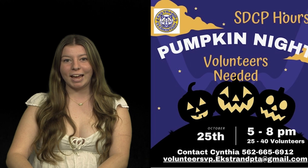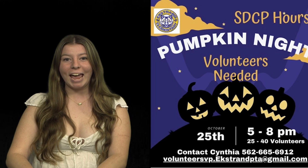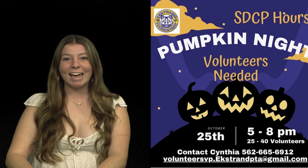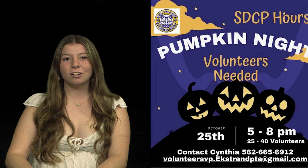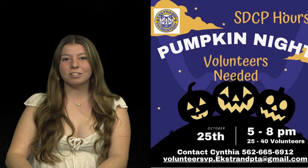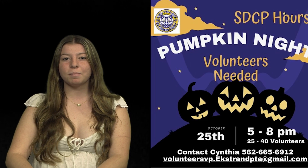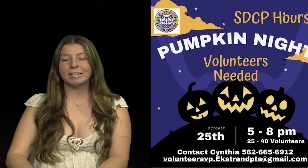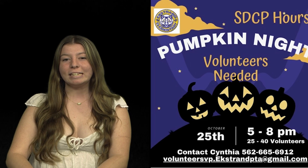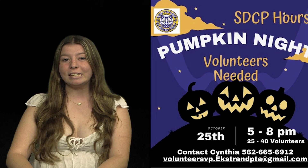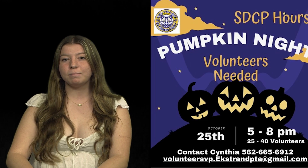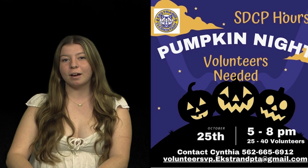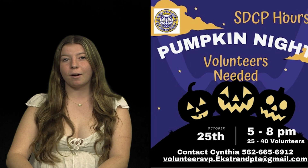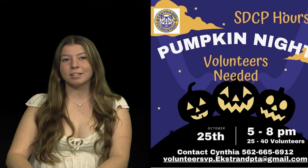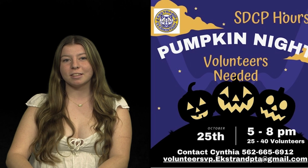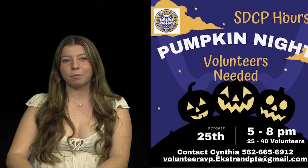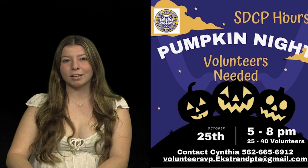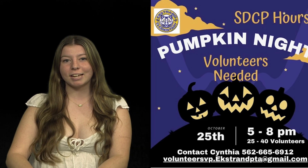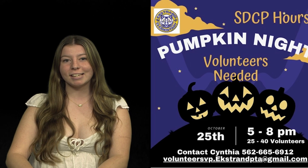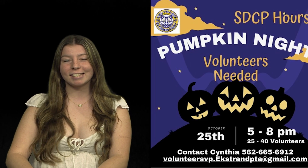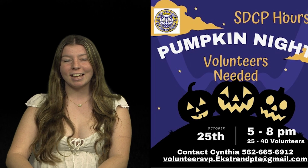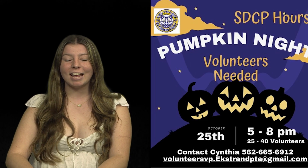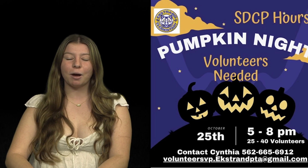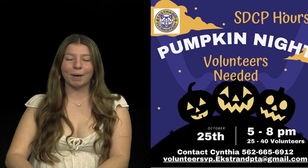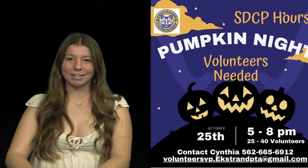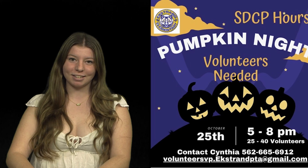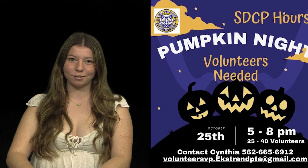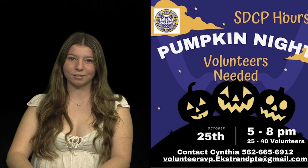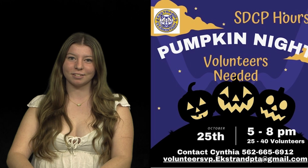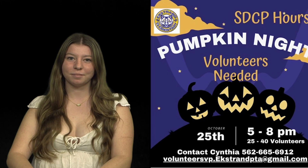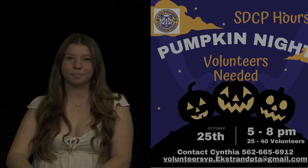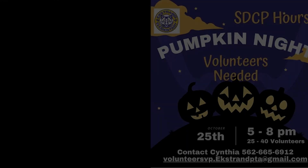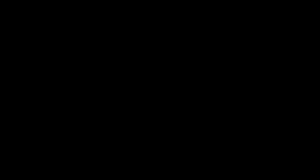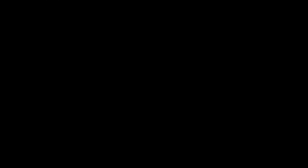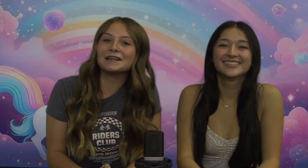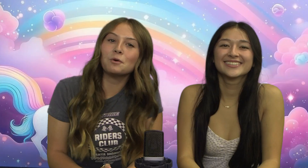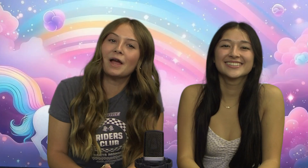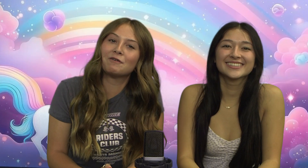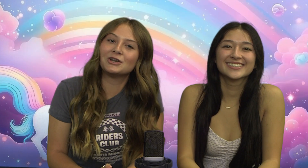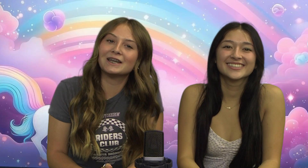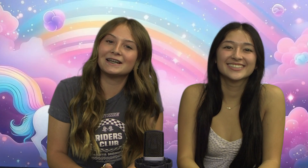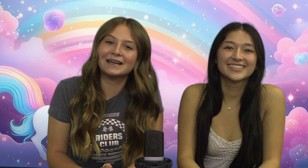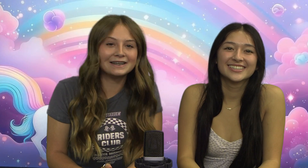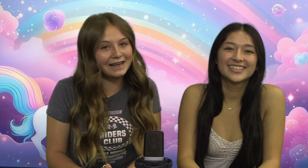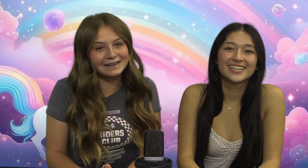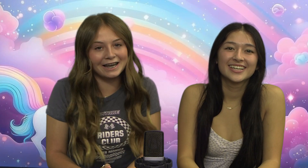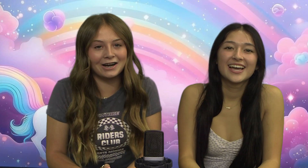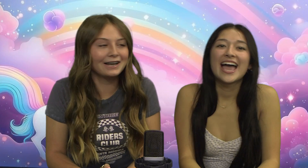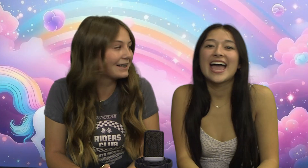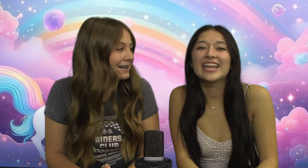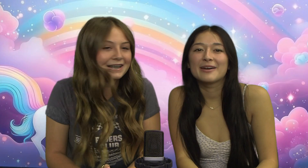their pumpkin night and earn some SECP hours in the process. And now back to the news. That's all we have for you today,